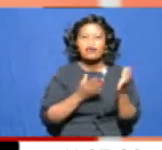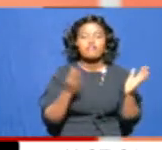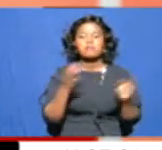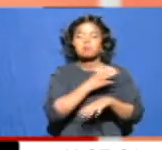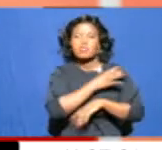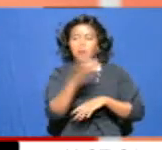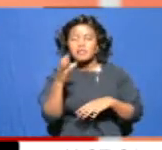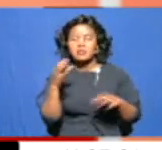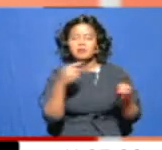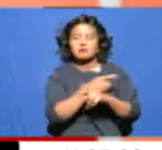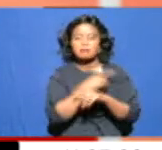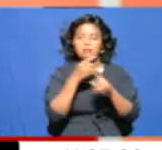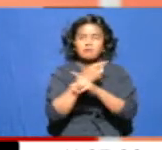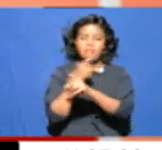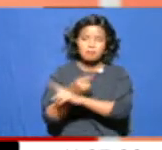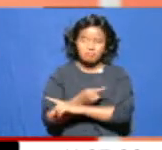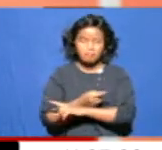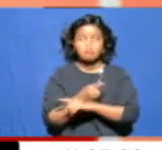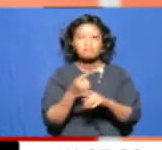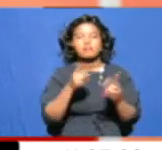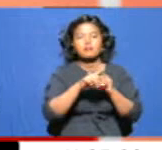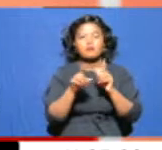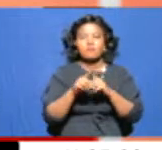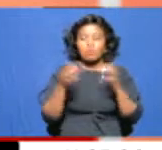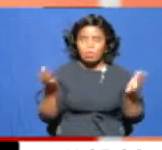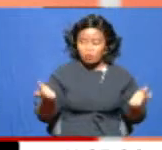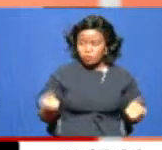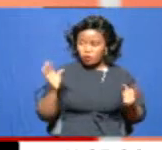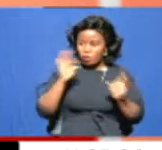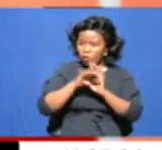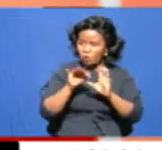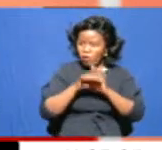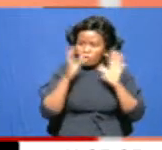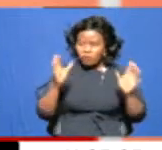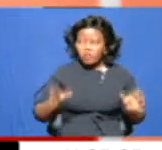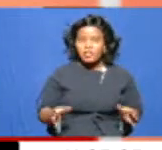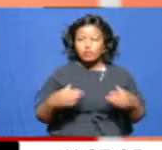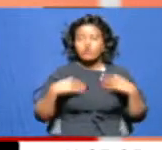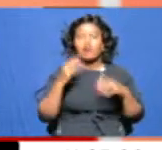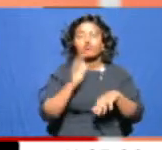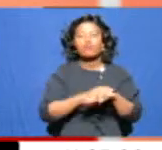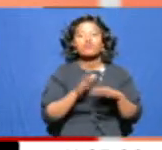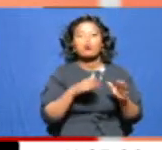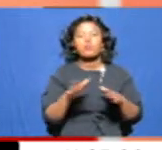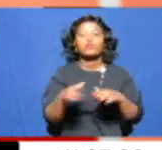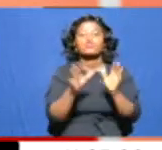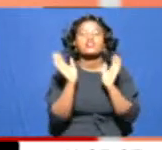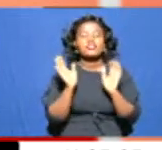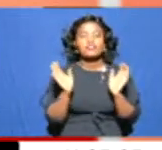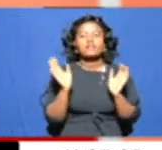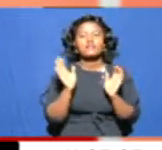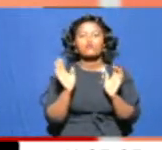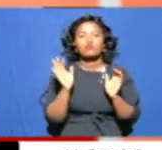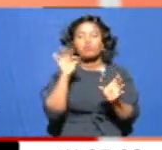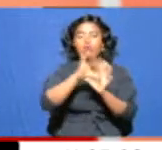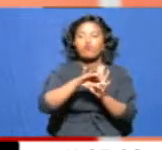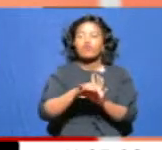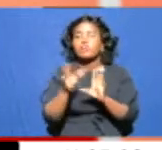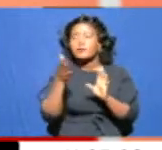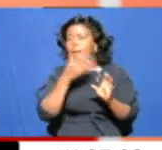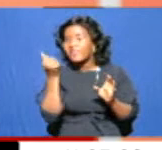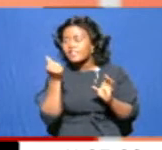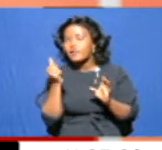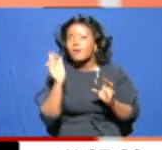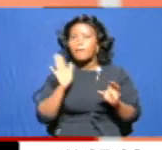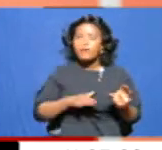Mm-hmm. And therefore, the voters will have a very good opportunity to pick out the best in terms of the women and men who